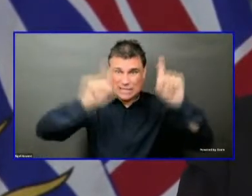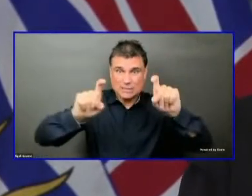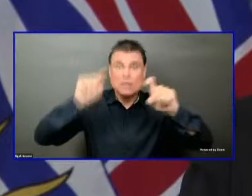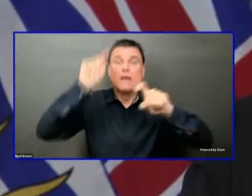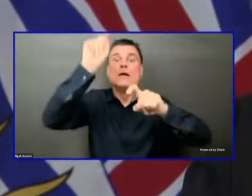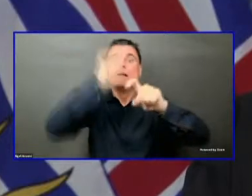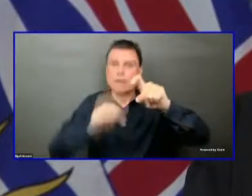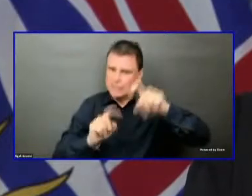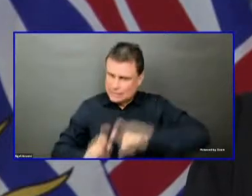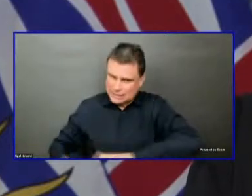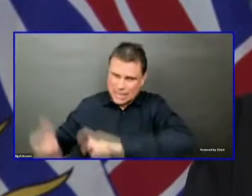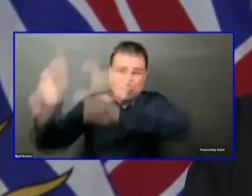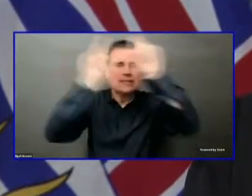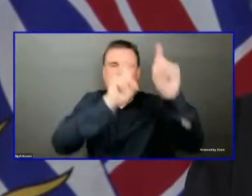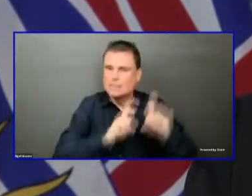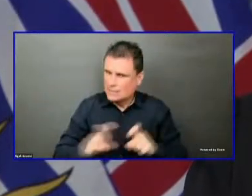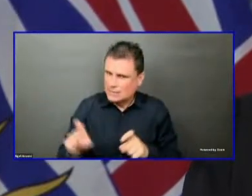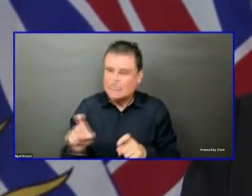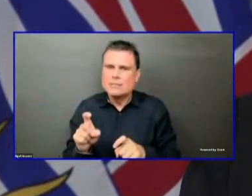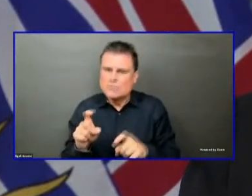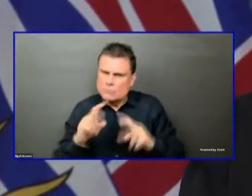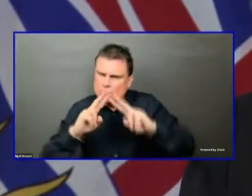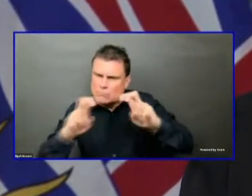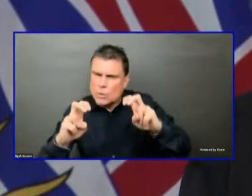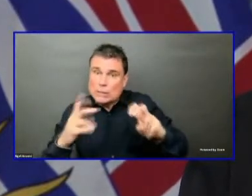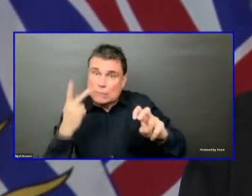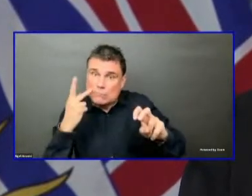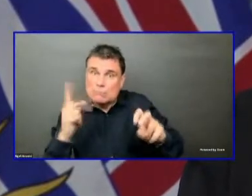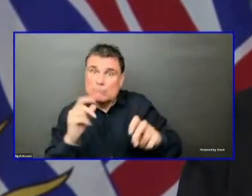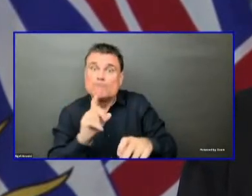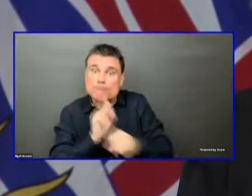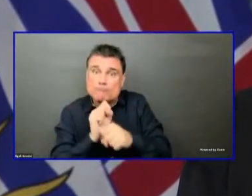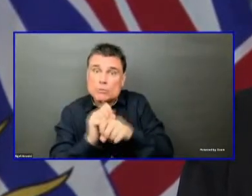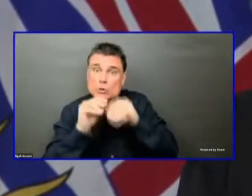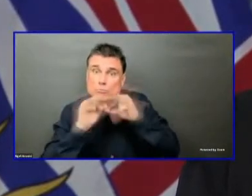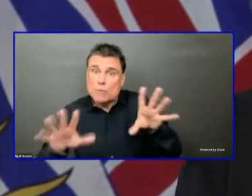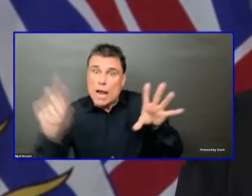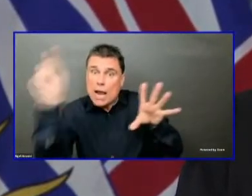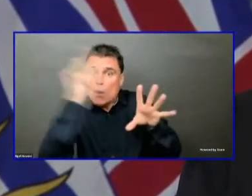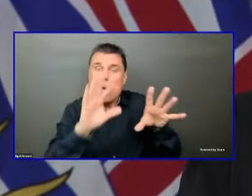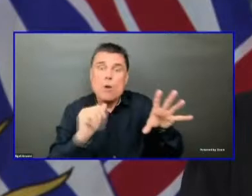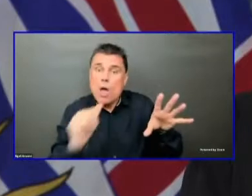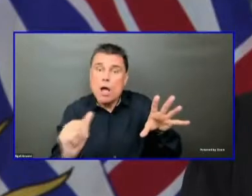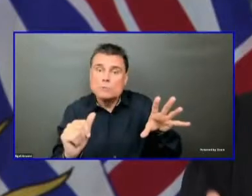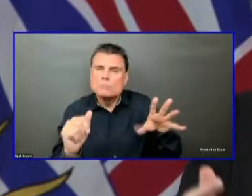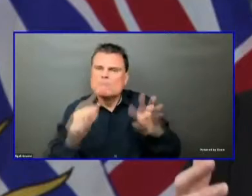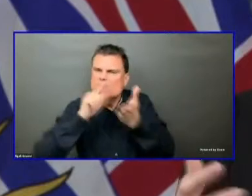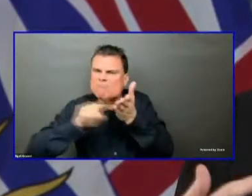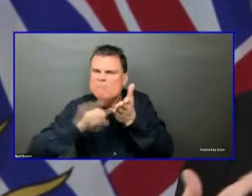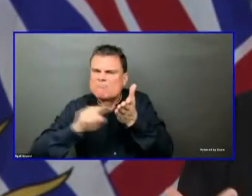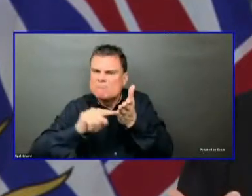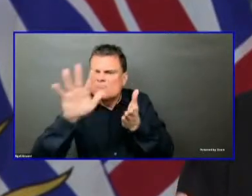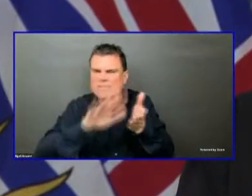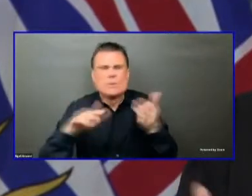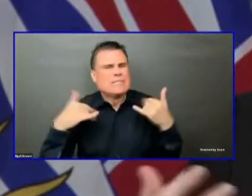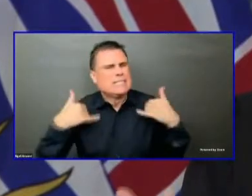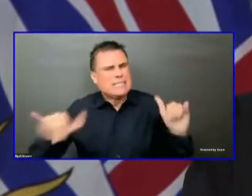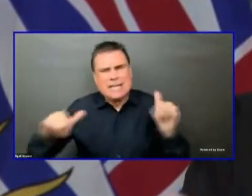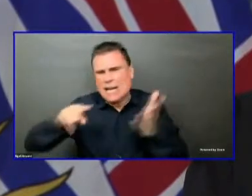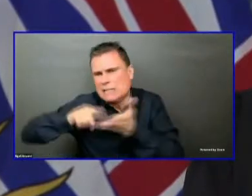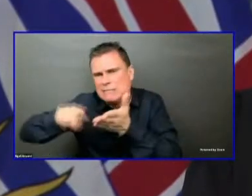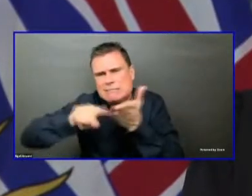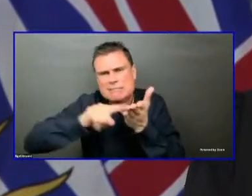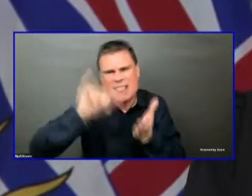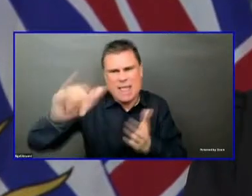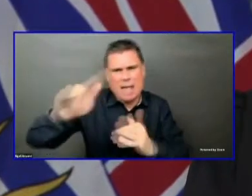not bear out. So I know the investigation is ongoing, and the people who are doing those investigations, partly the public health